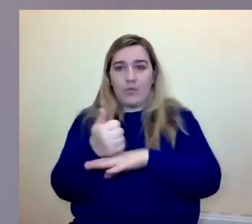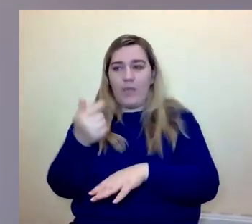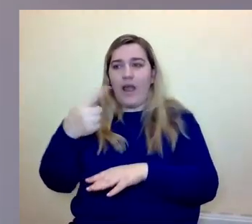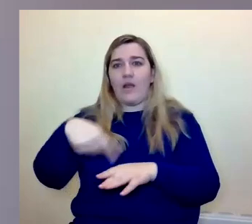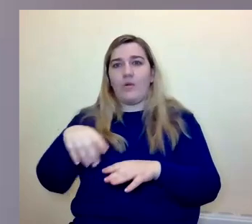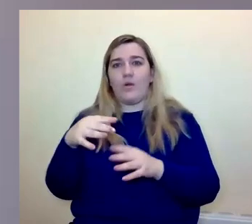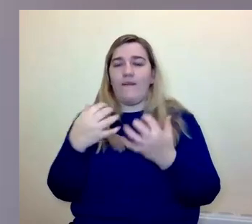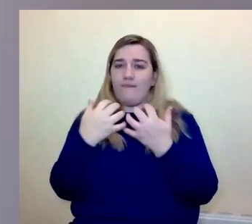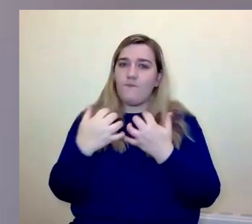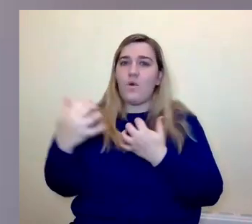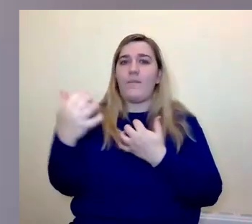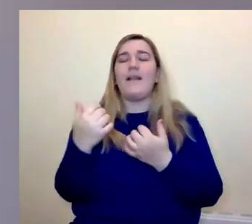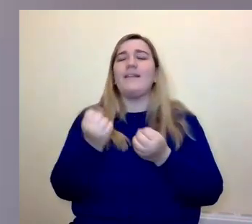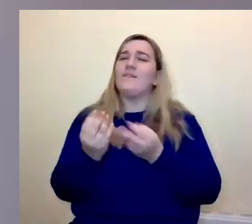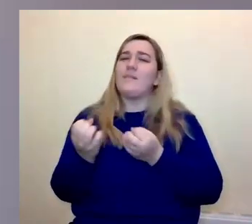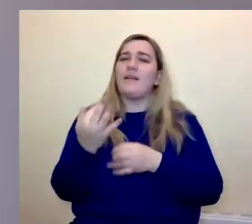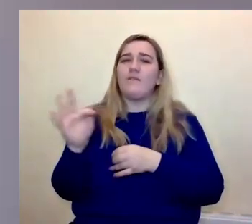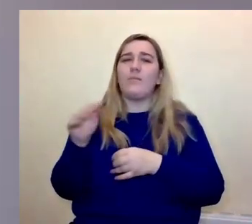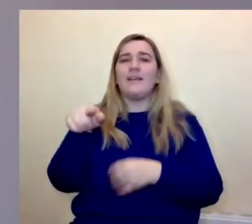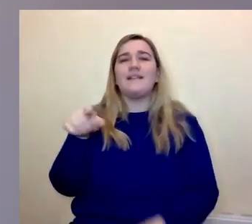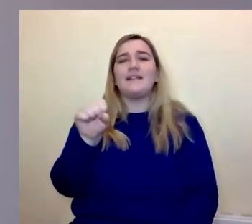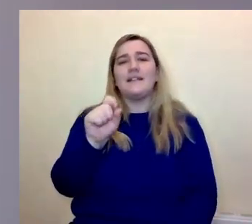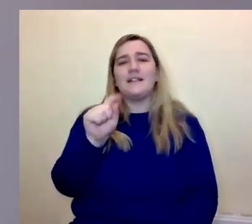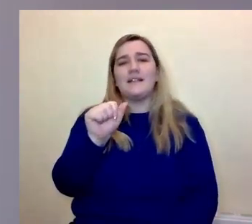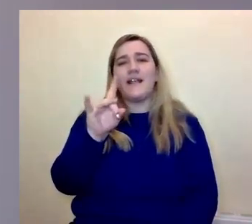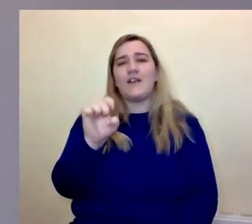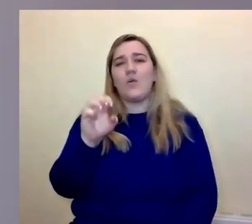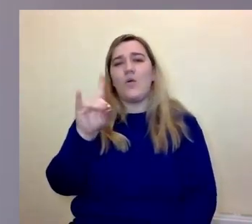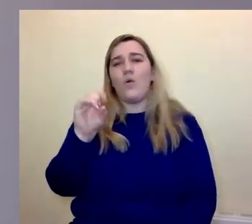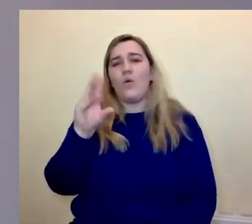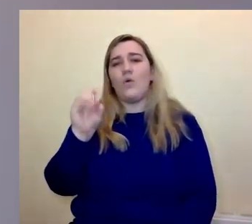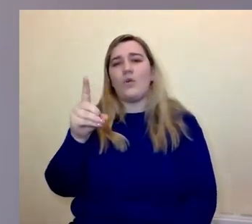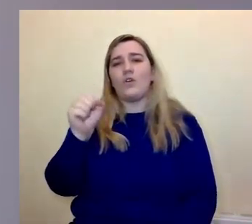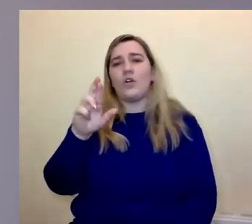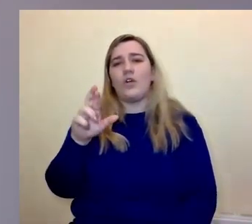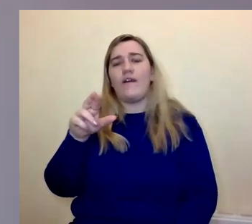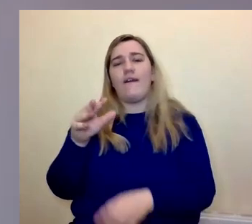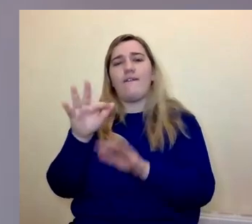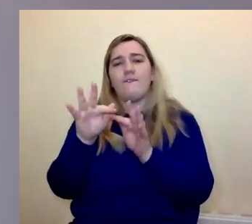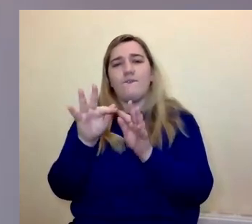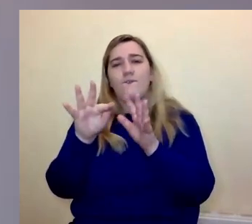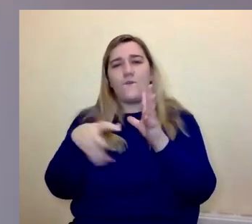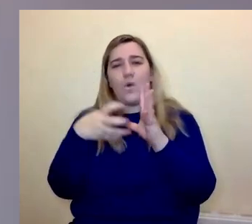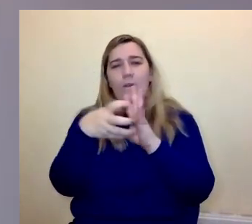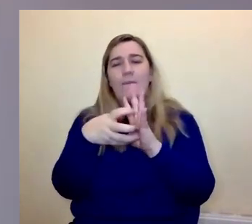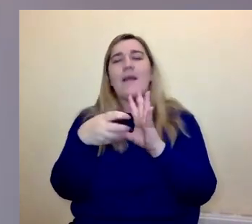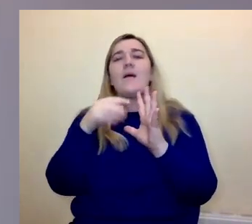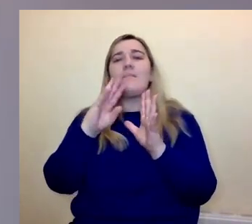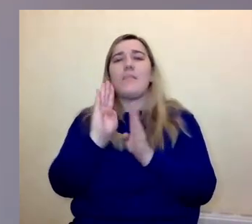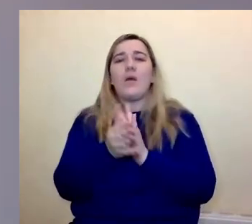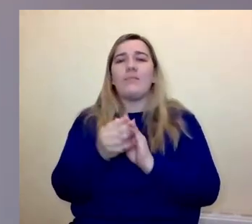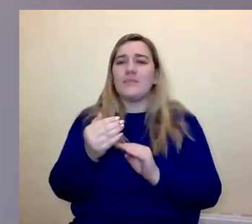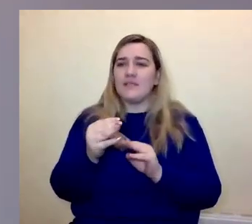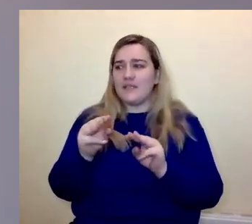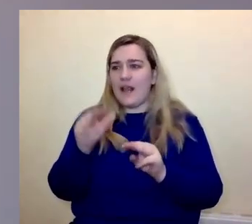the feedback that we have received from the stakeholder forum has helped the DSS to become more responsive to people with intellectual disabilities.